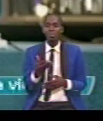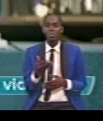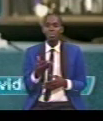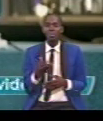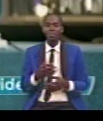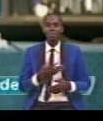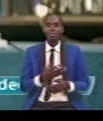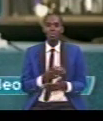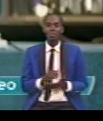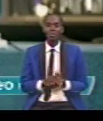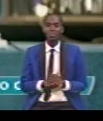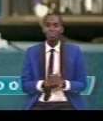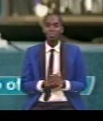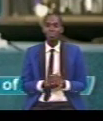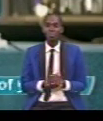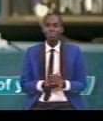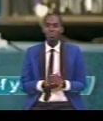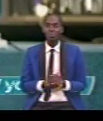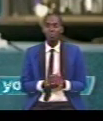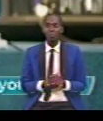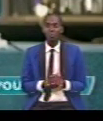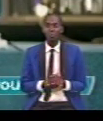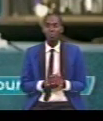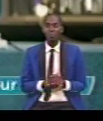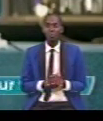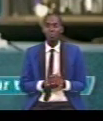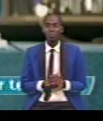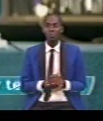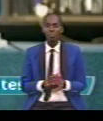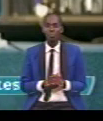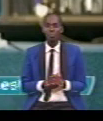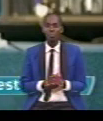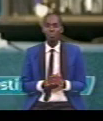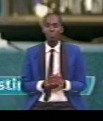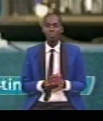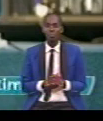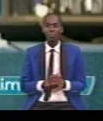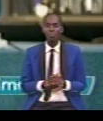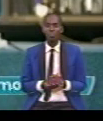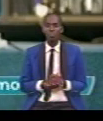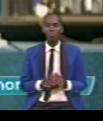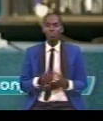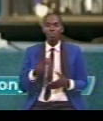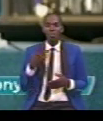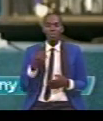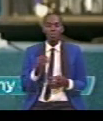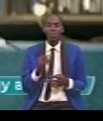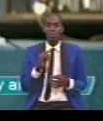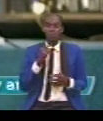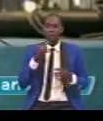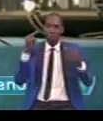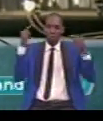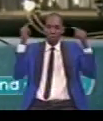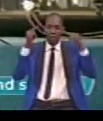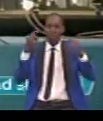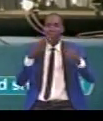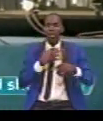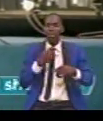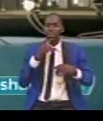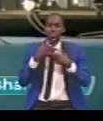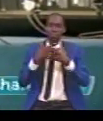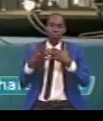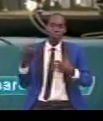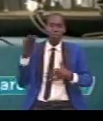We just depend on the patient's comments. So a tension headache, and the blood that she was talking about there is